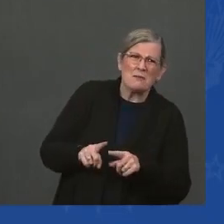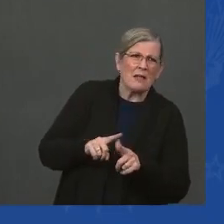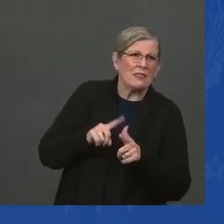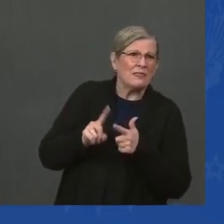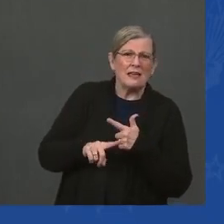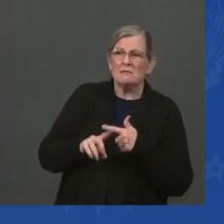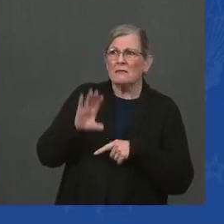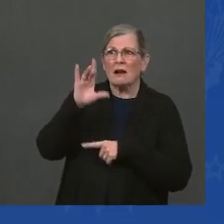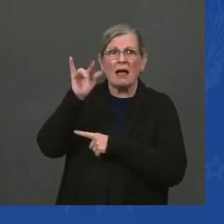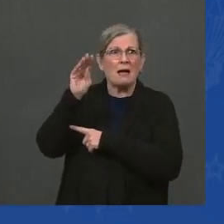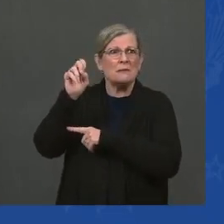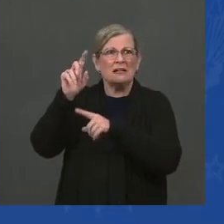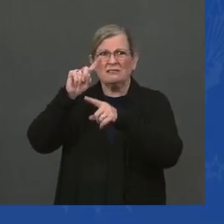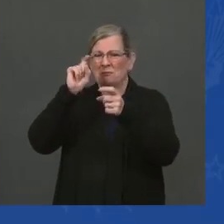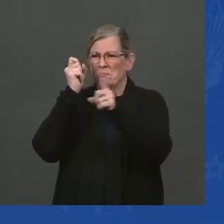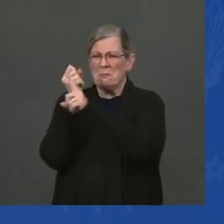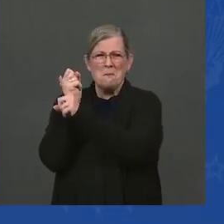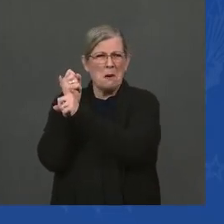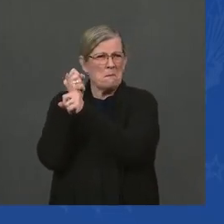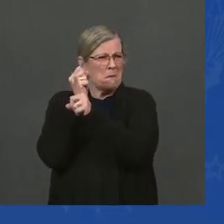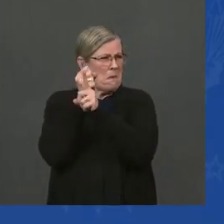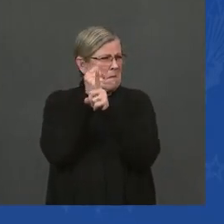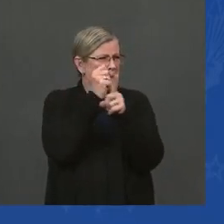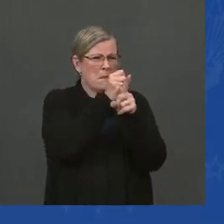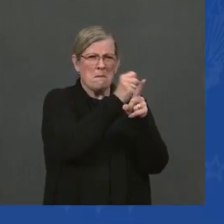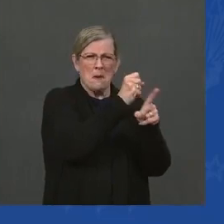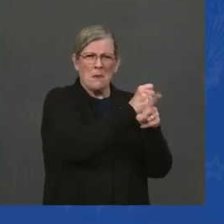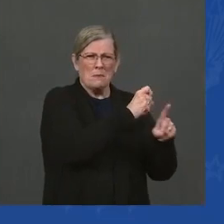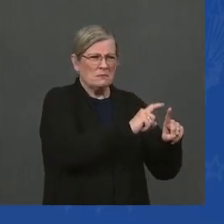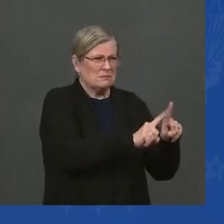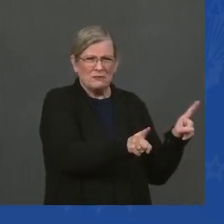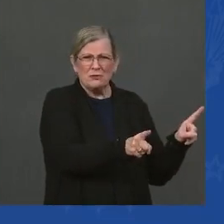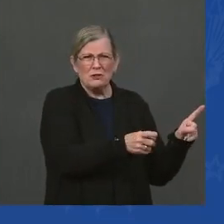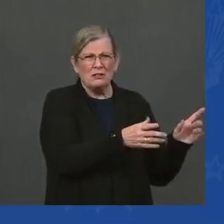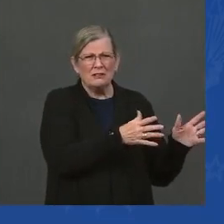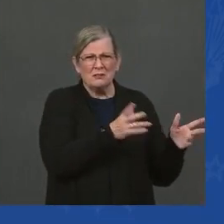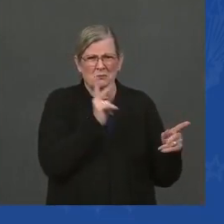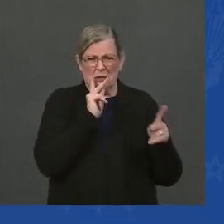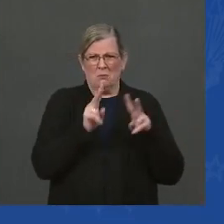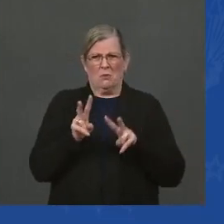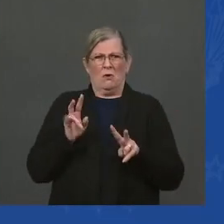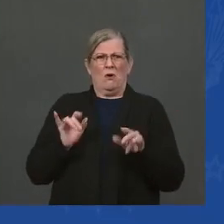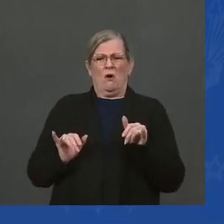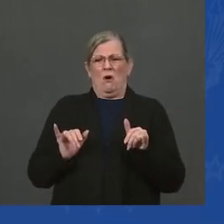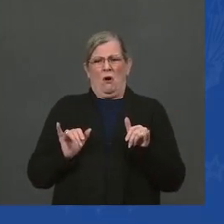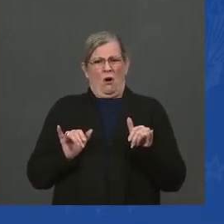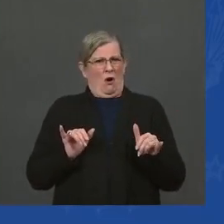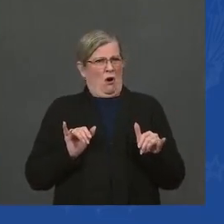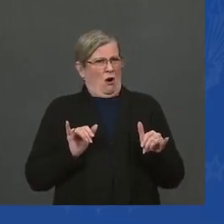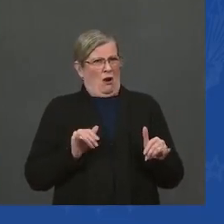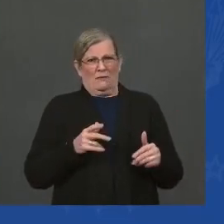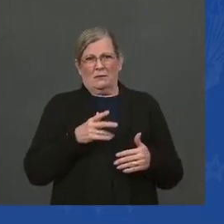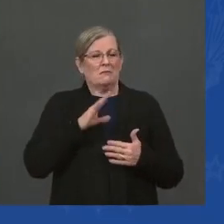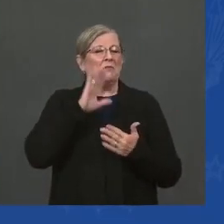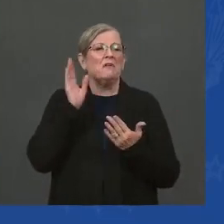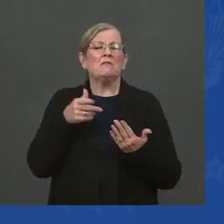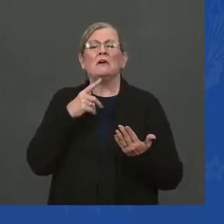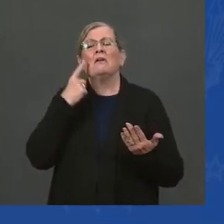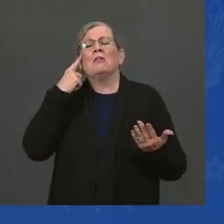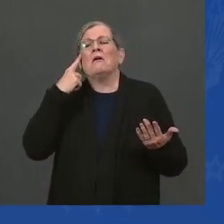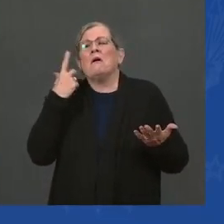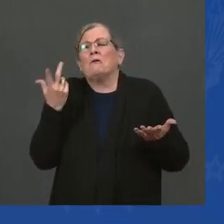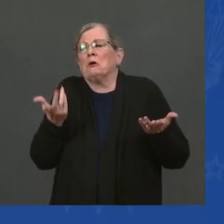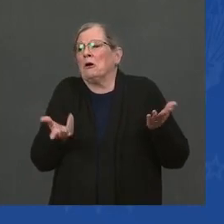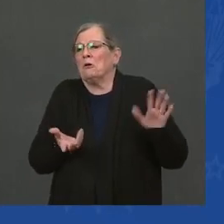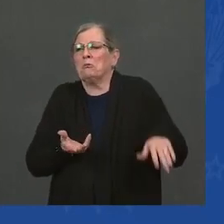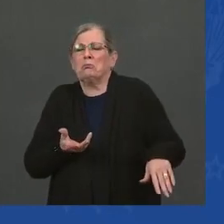happened that people are now paying attention like they never did before. So, you know, there's a lot more to